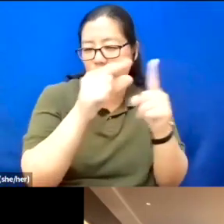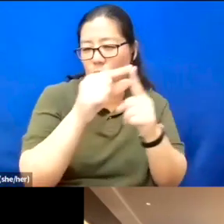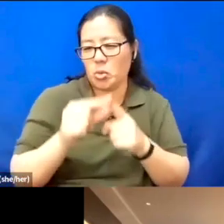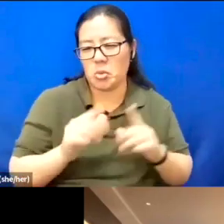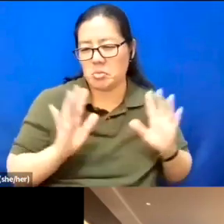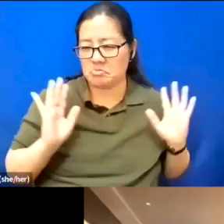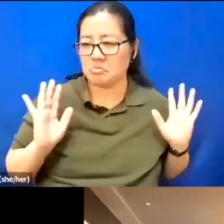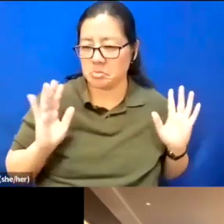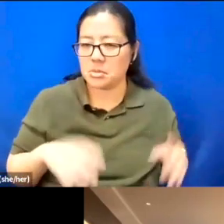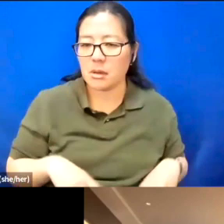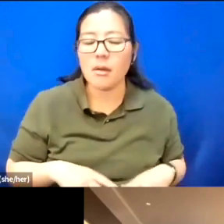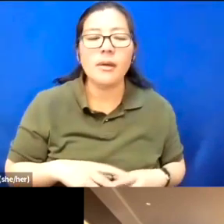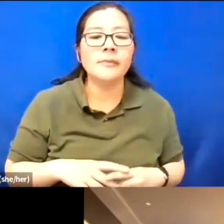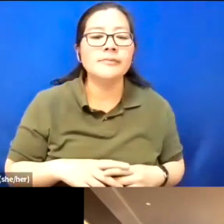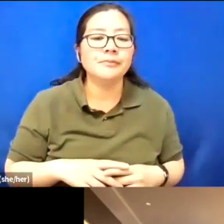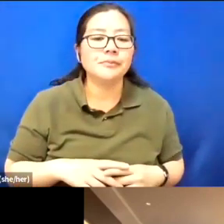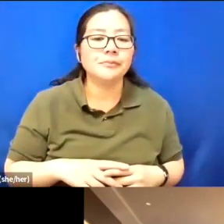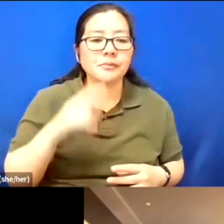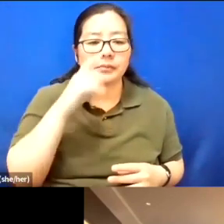essence,